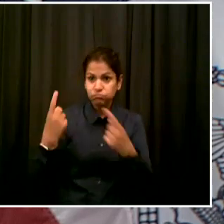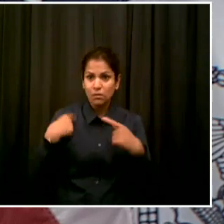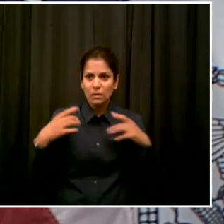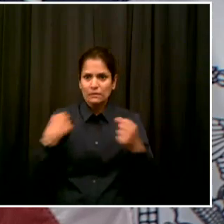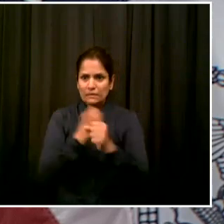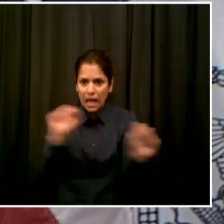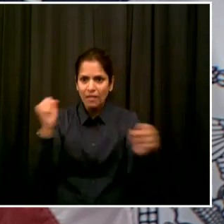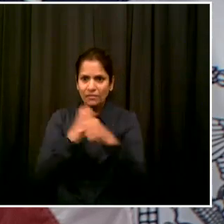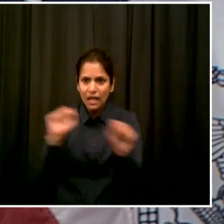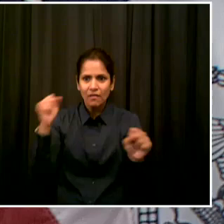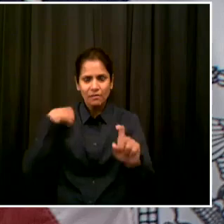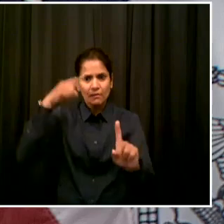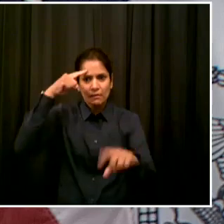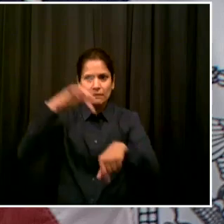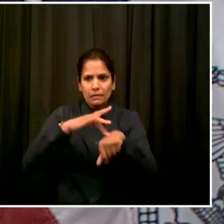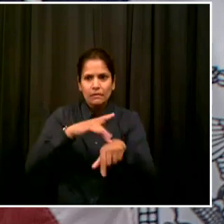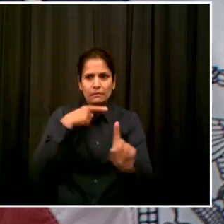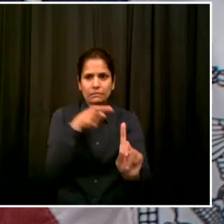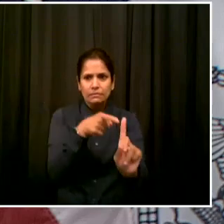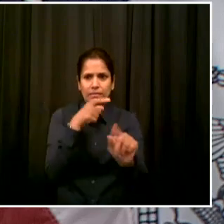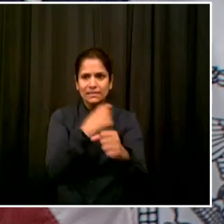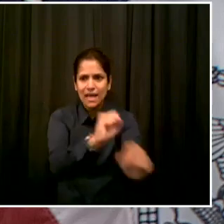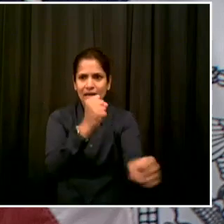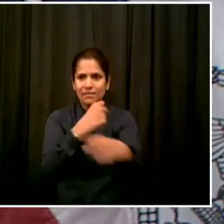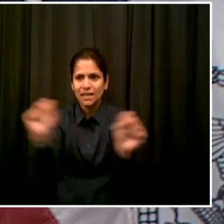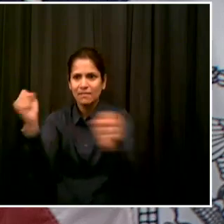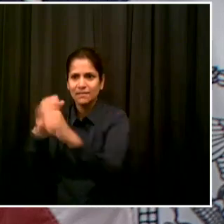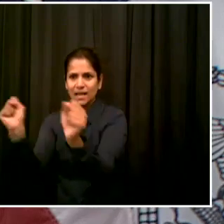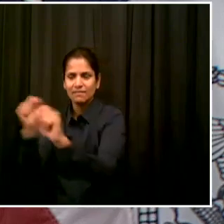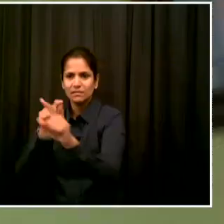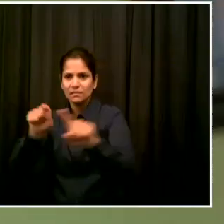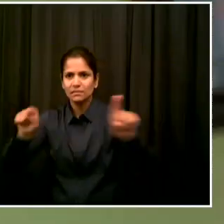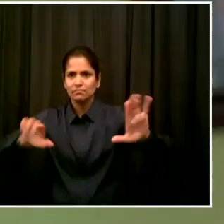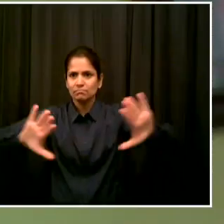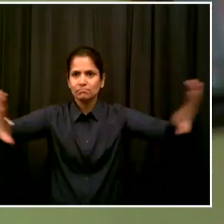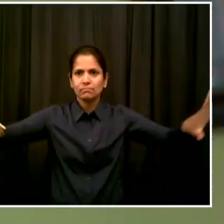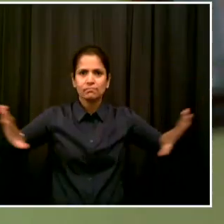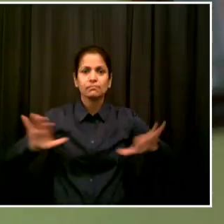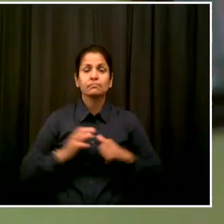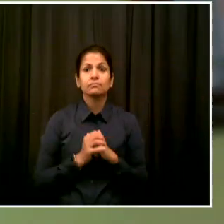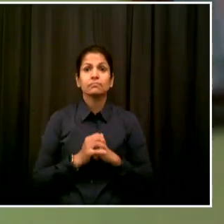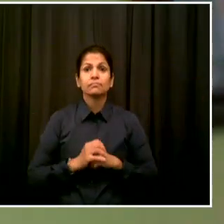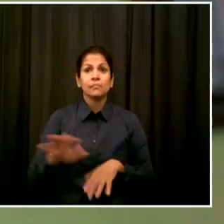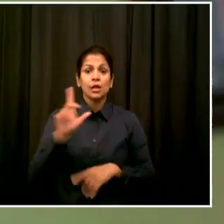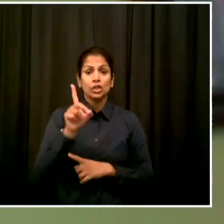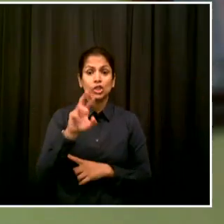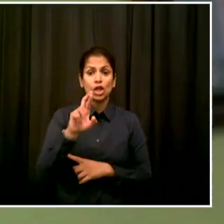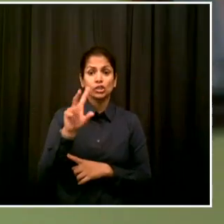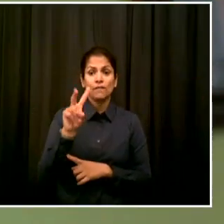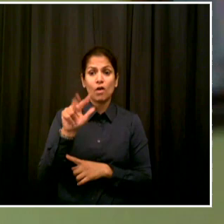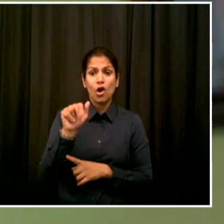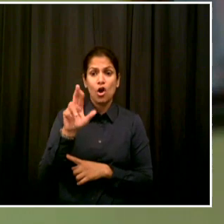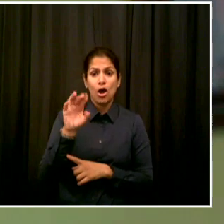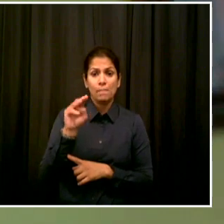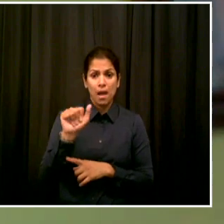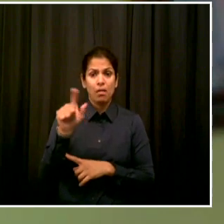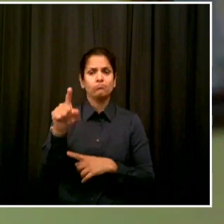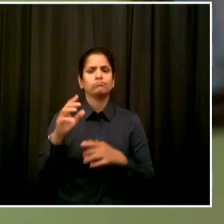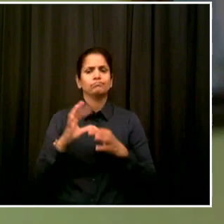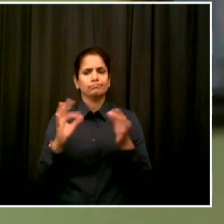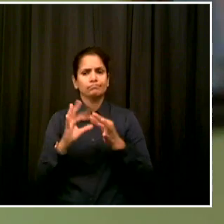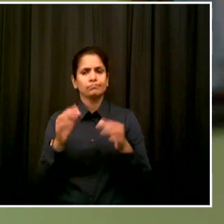Yes, no, I think it's obviously we're concerned about any situations where people are indoors. And so I think the